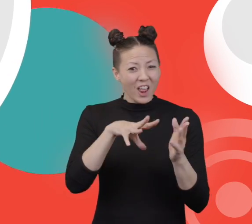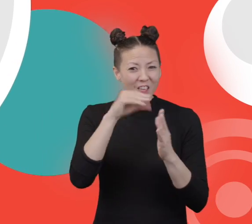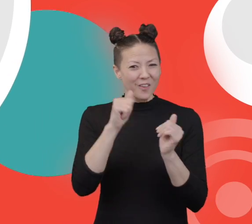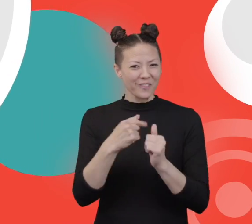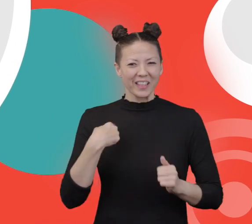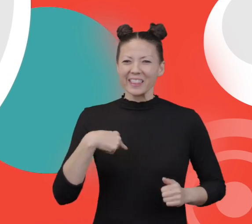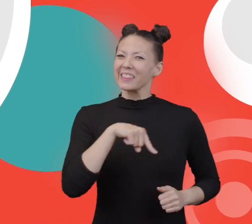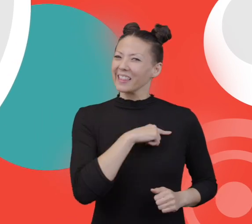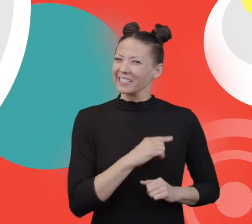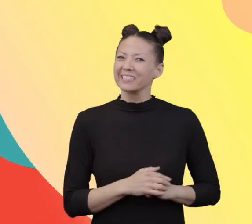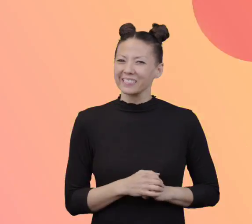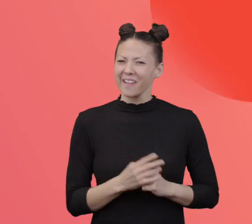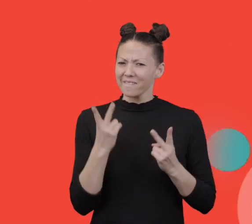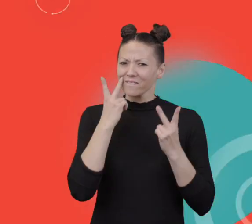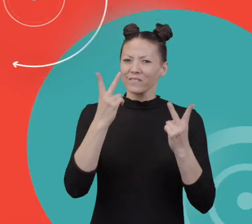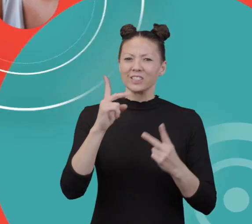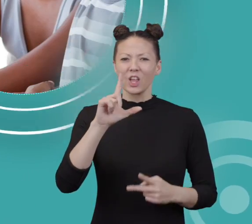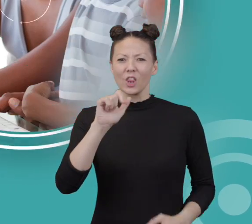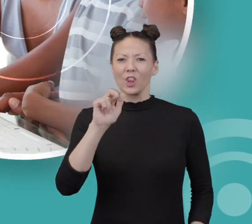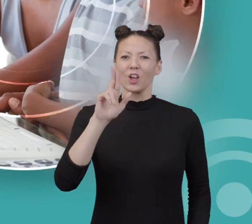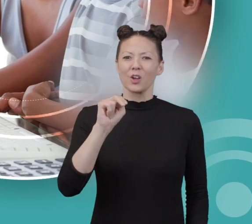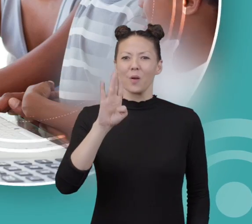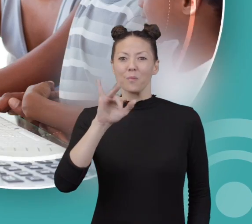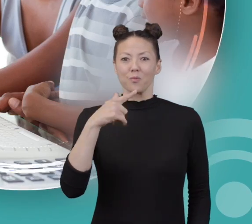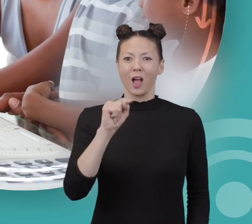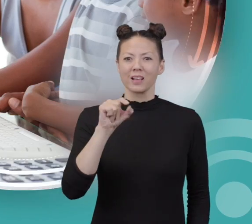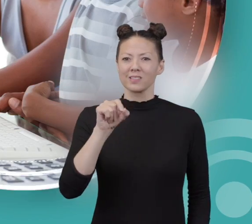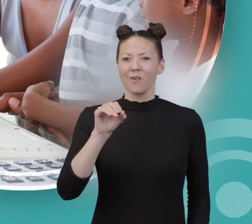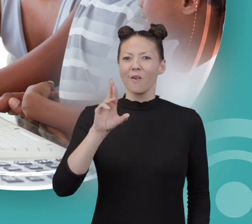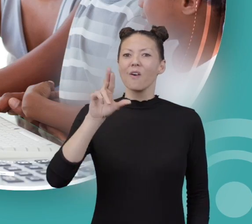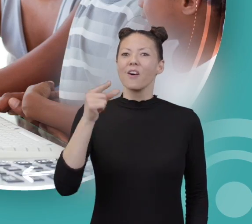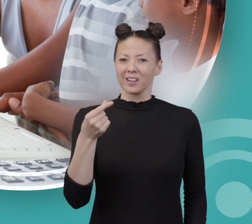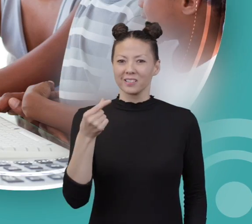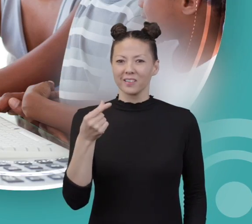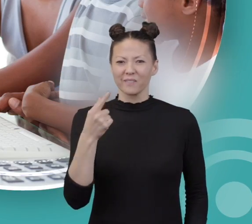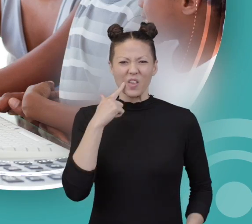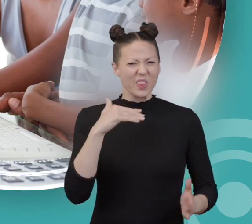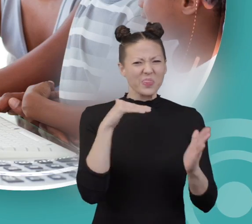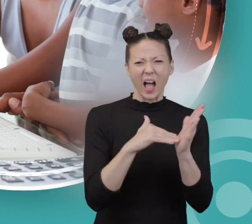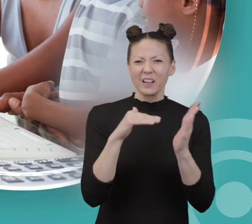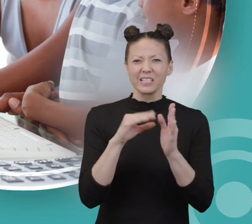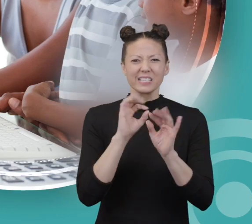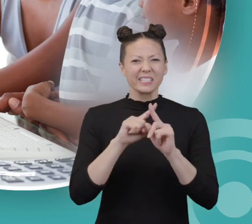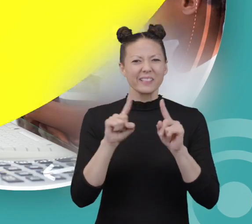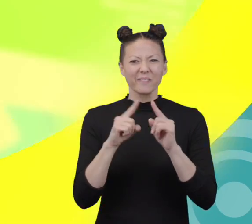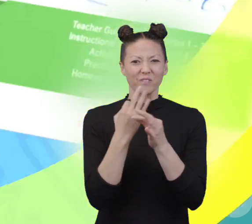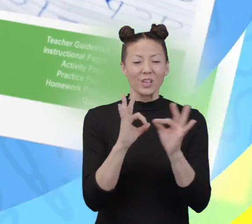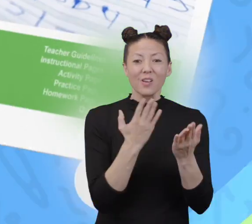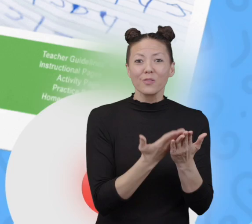us. Visit us at learnbright.org for thousands of free